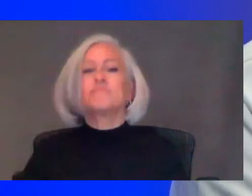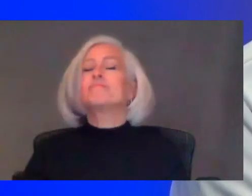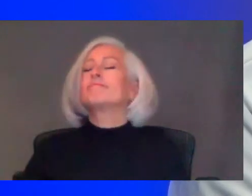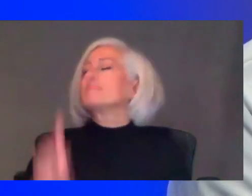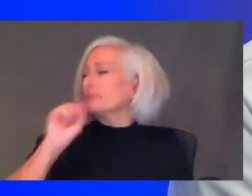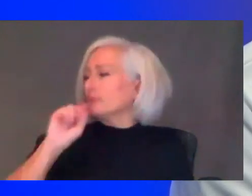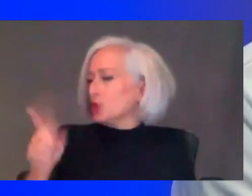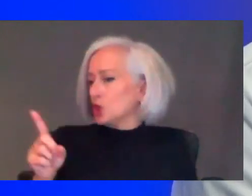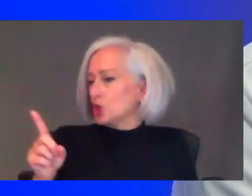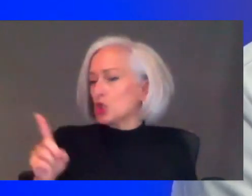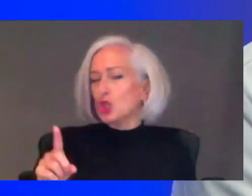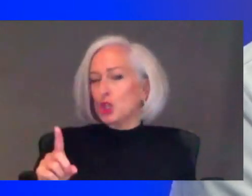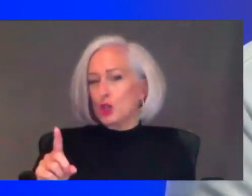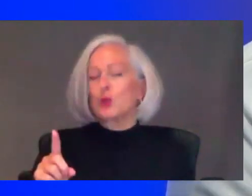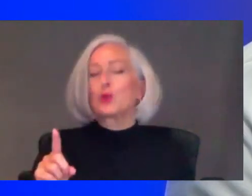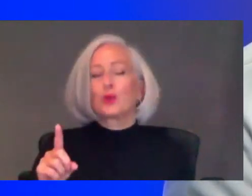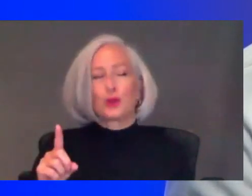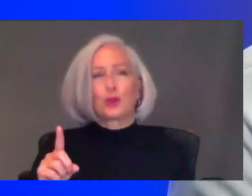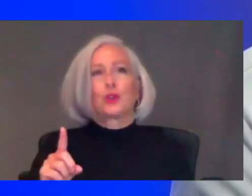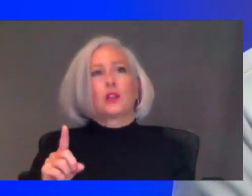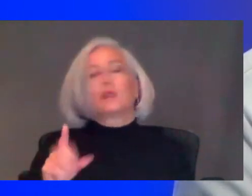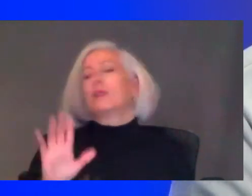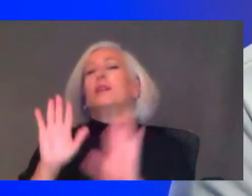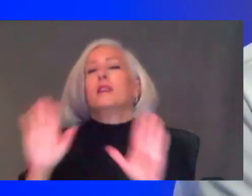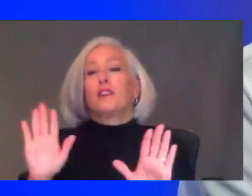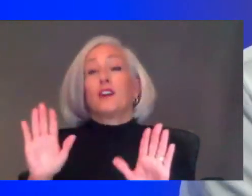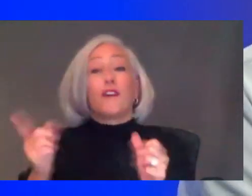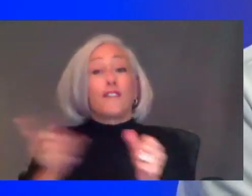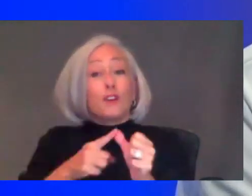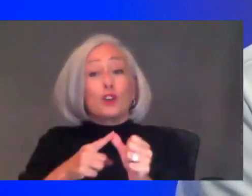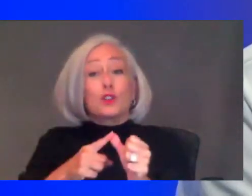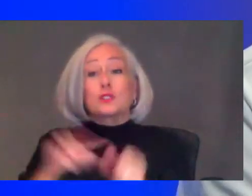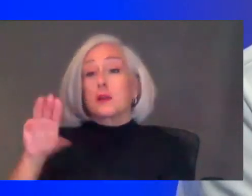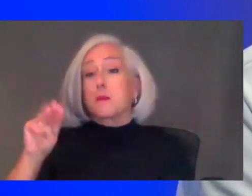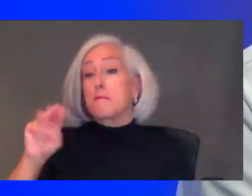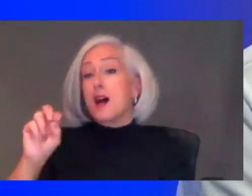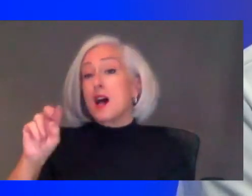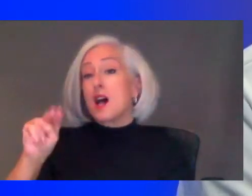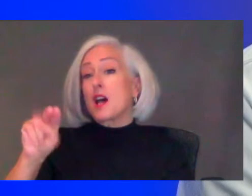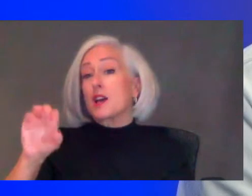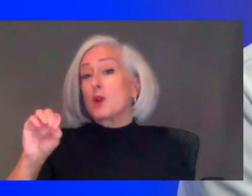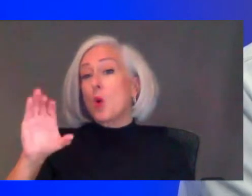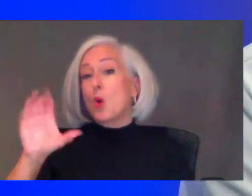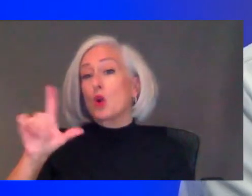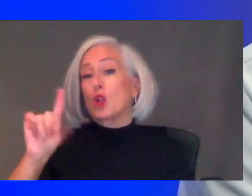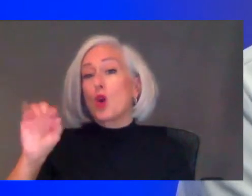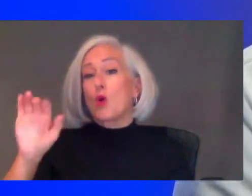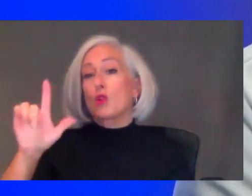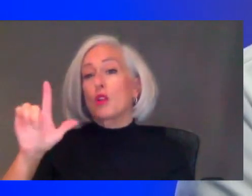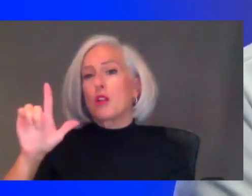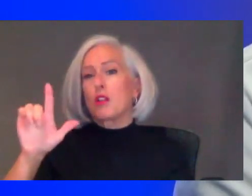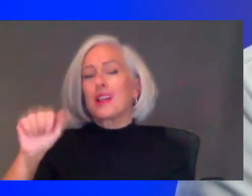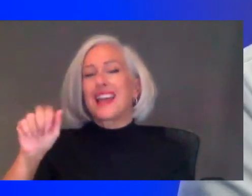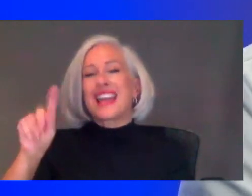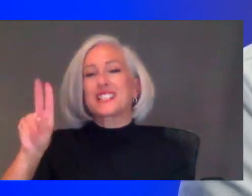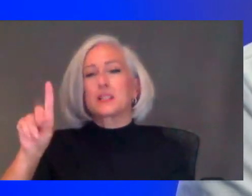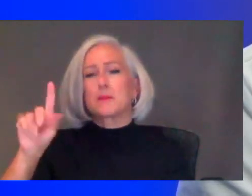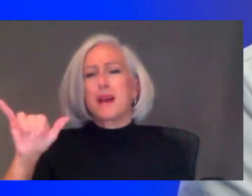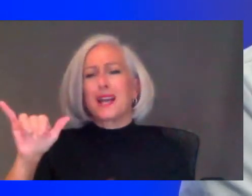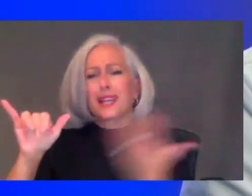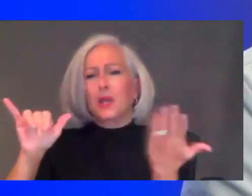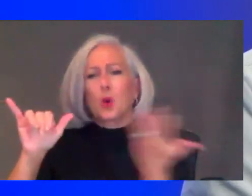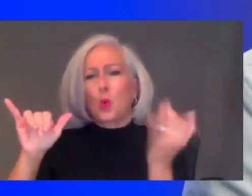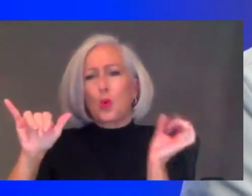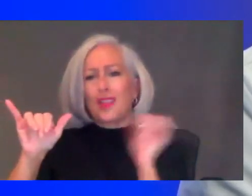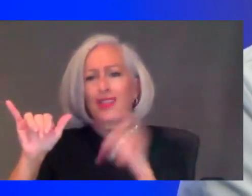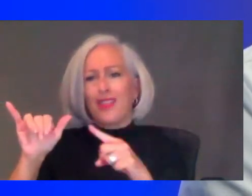our body's doing this every day. So what monoclonal antibodies are taking that chemistry that our body normally does it and does